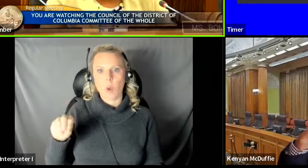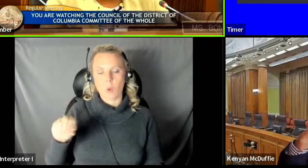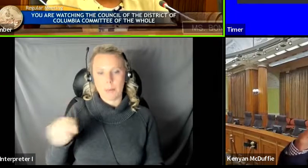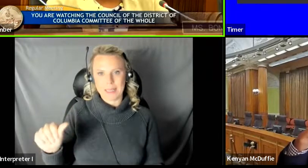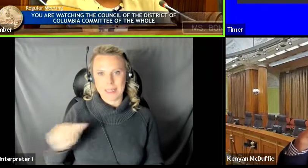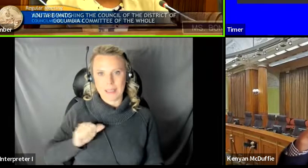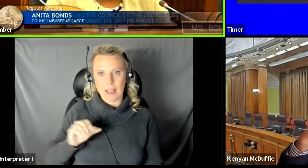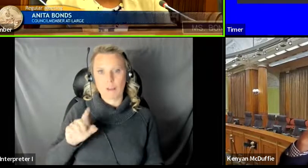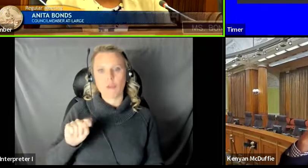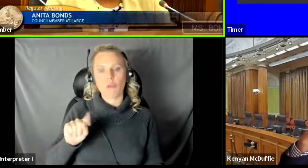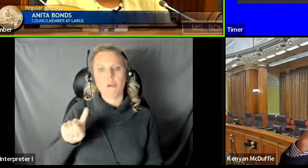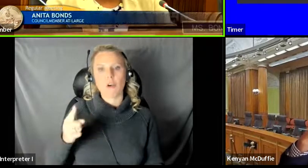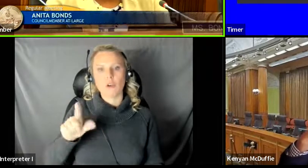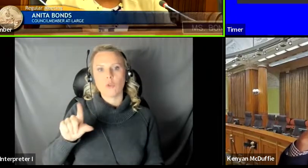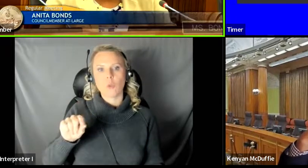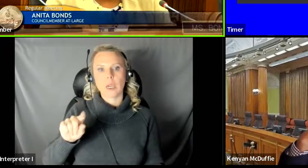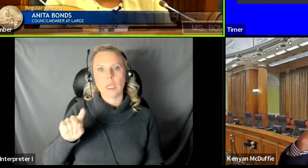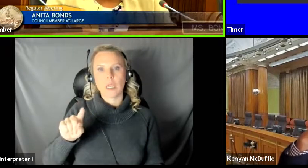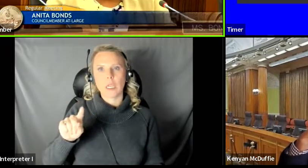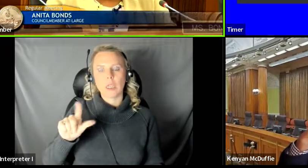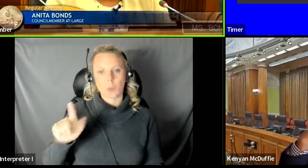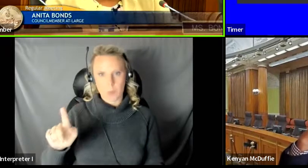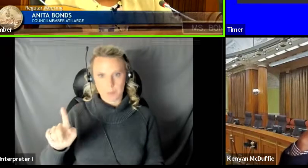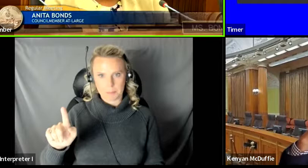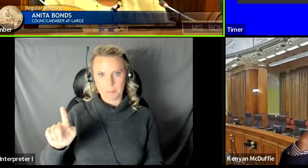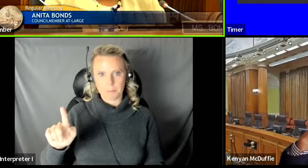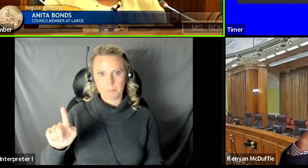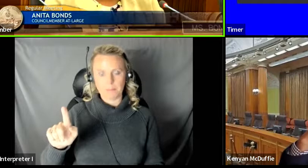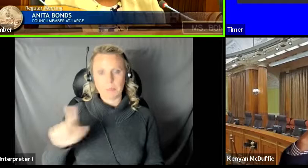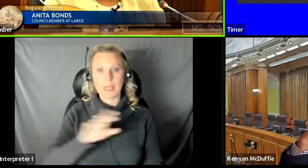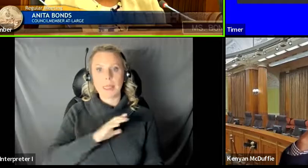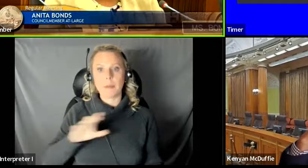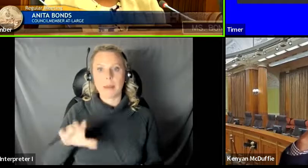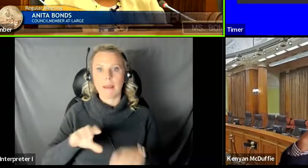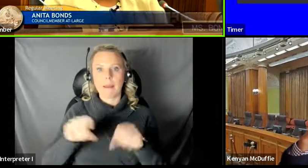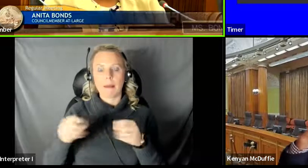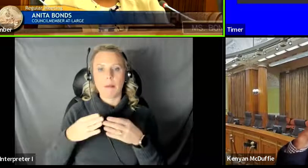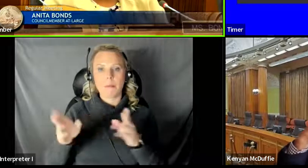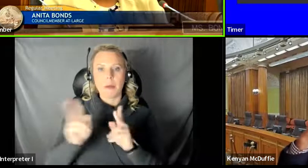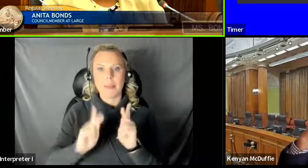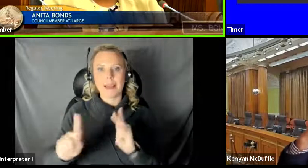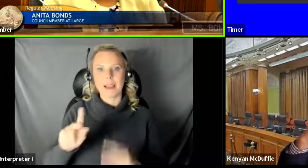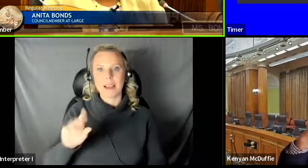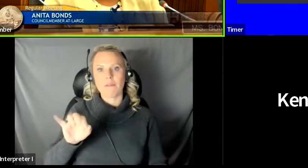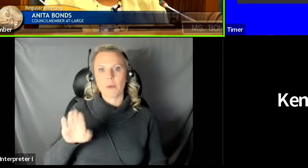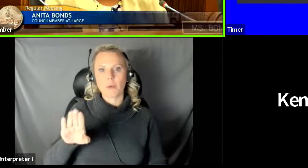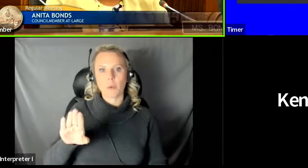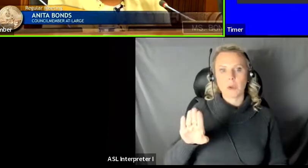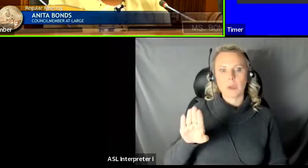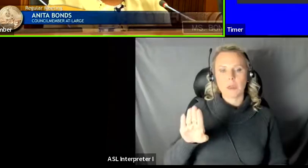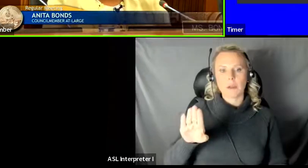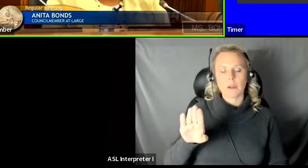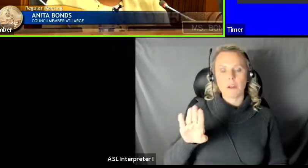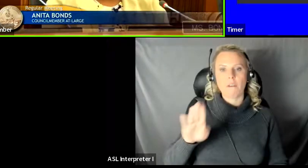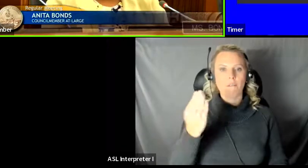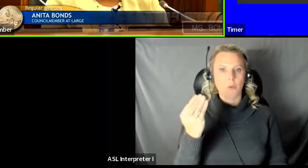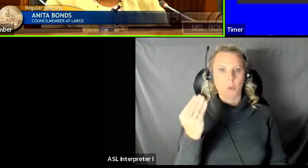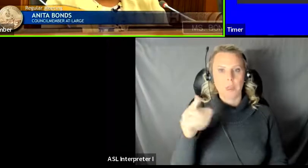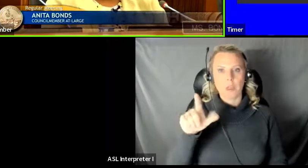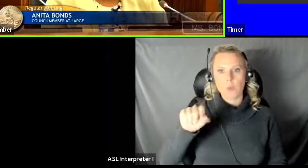on October 1, 2021. The committee held a public hearing on February